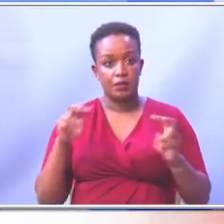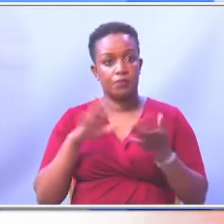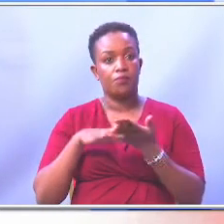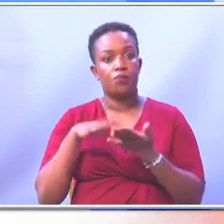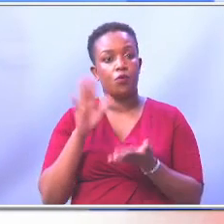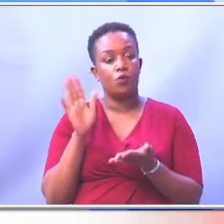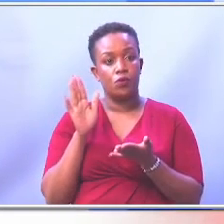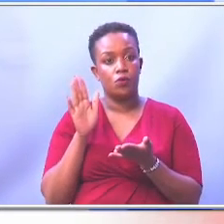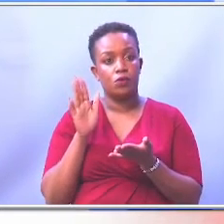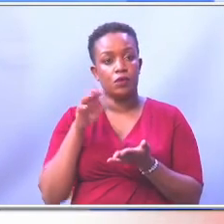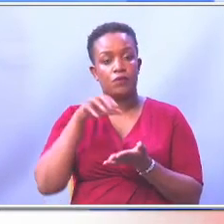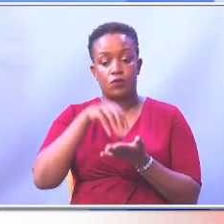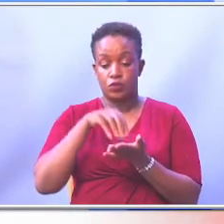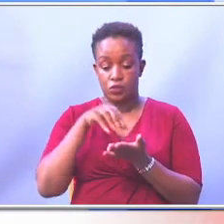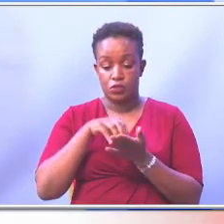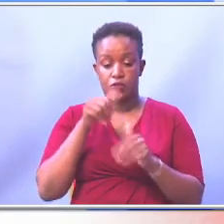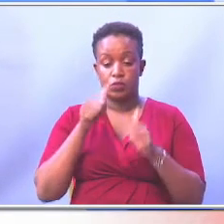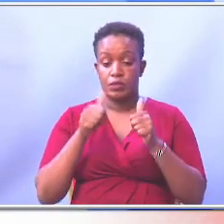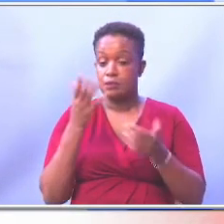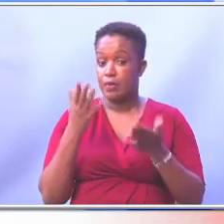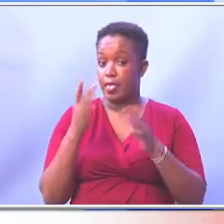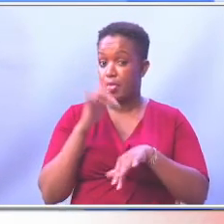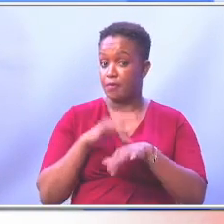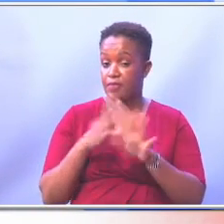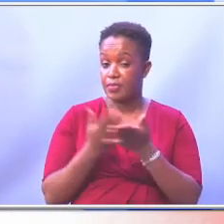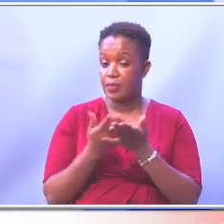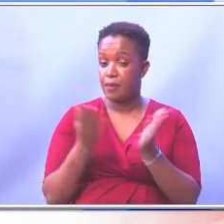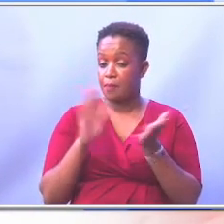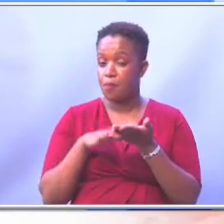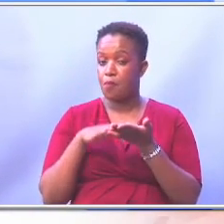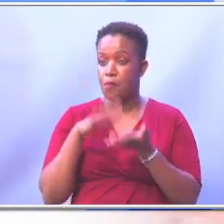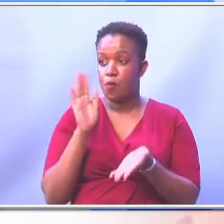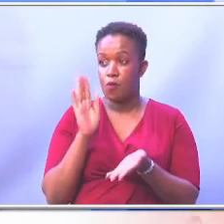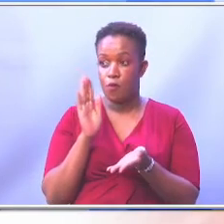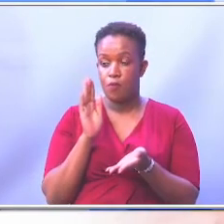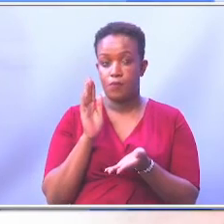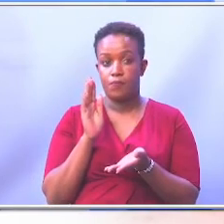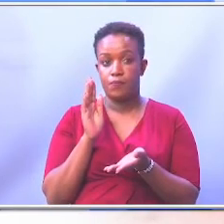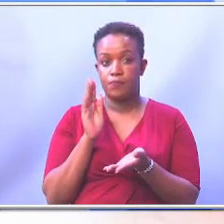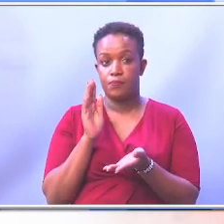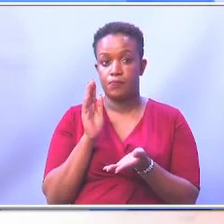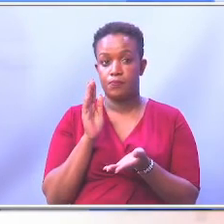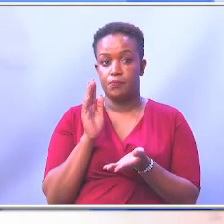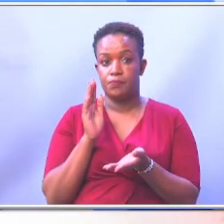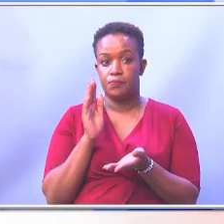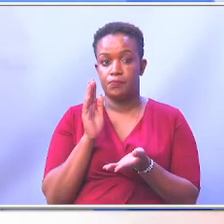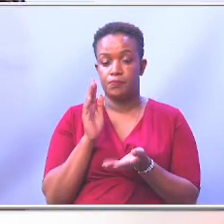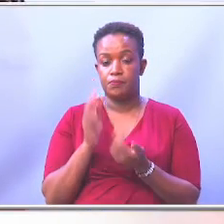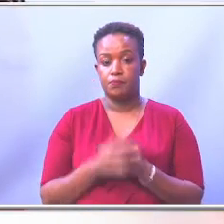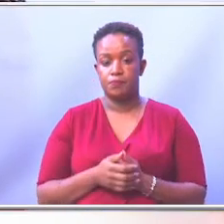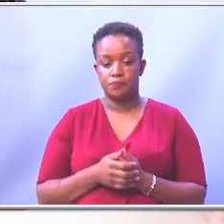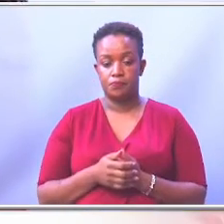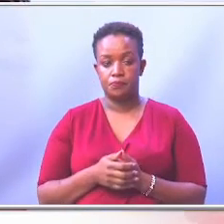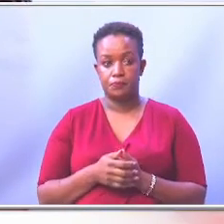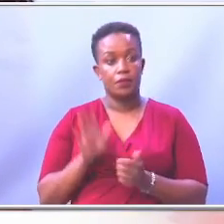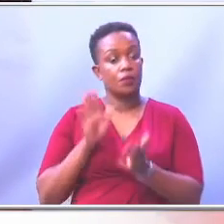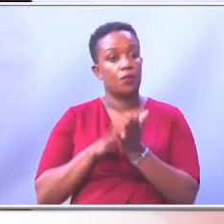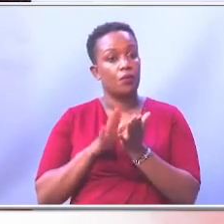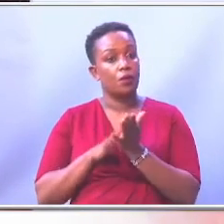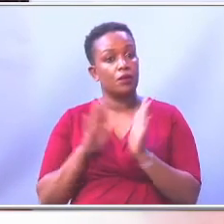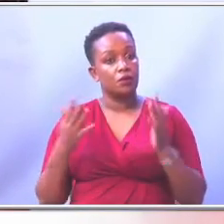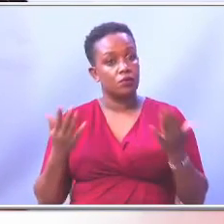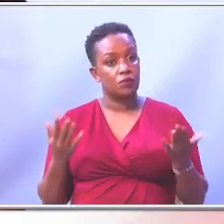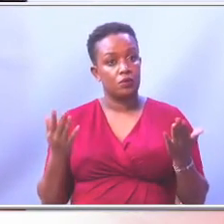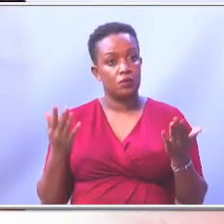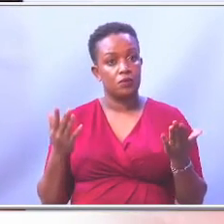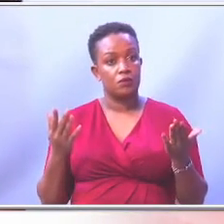they have conditions that might affect them more than they would affect a person who doesn't have those conditions. It's recommended for people